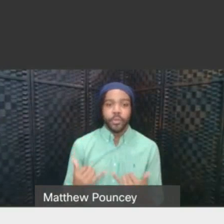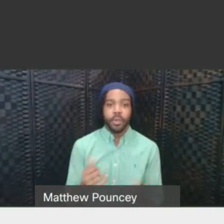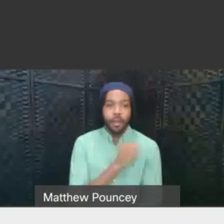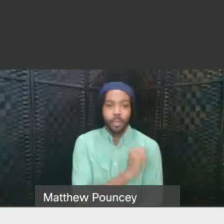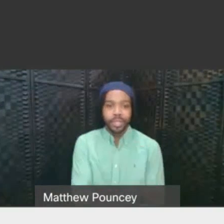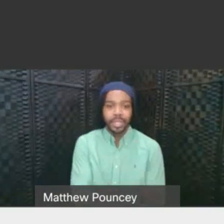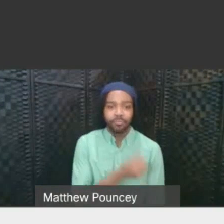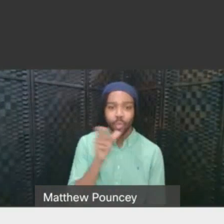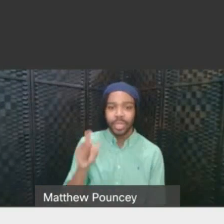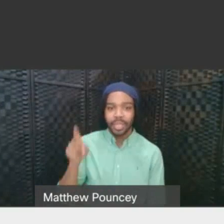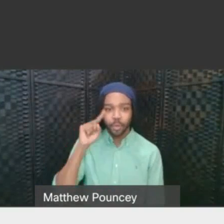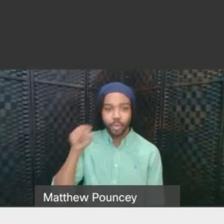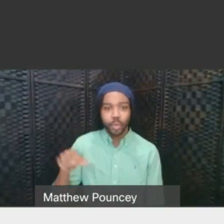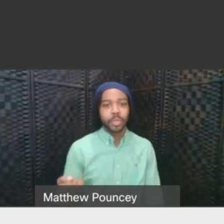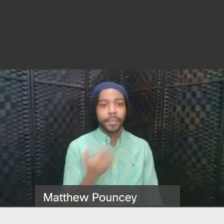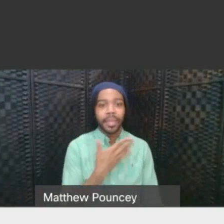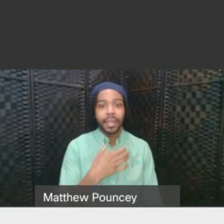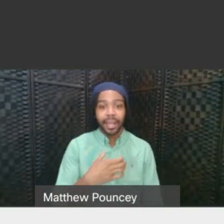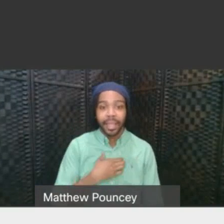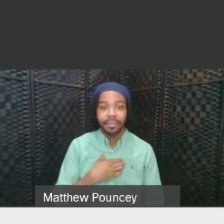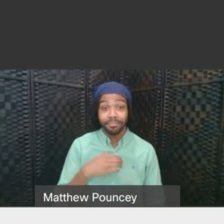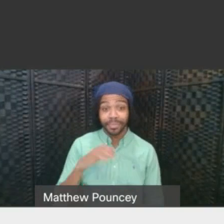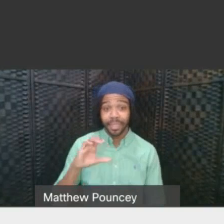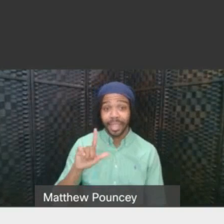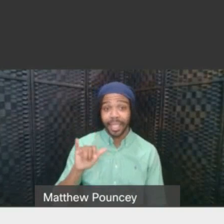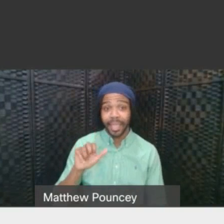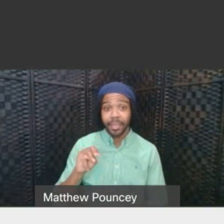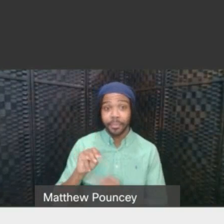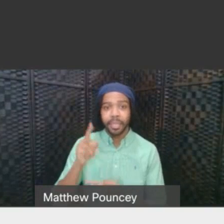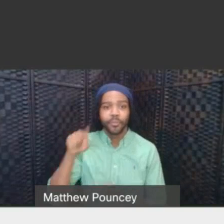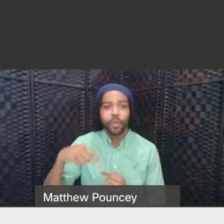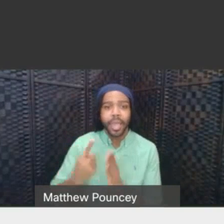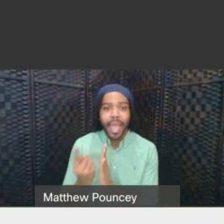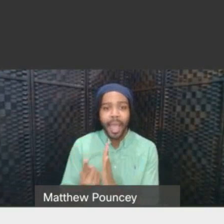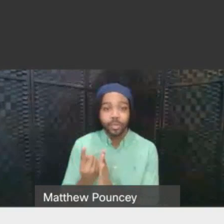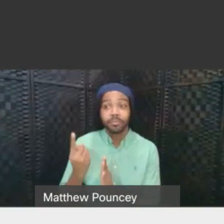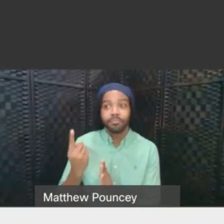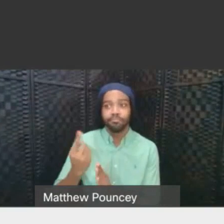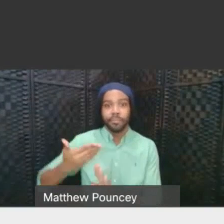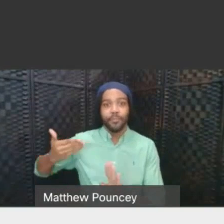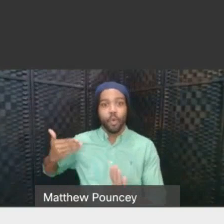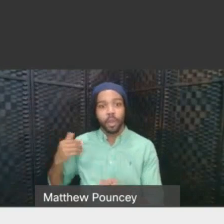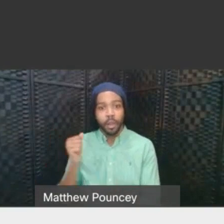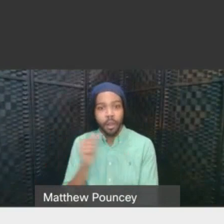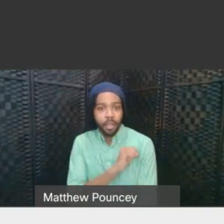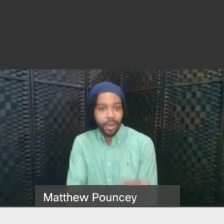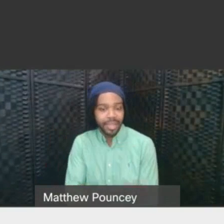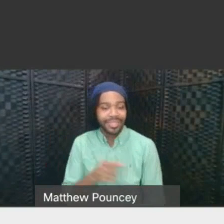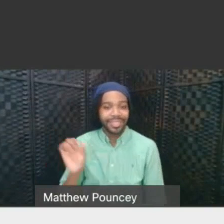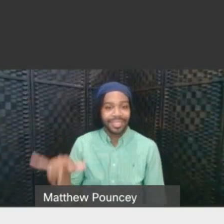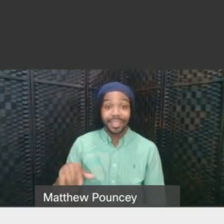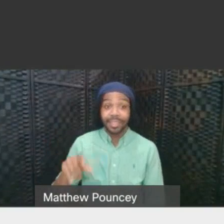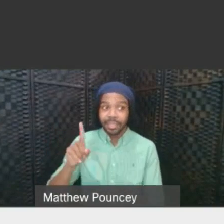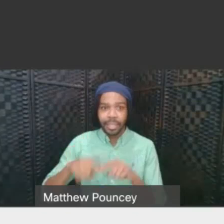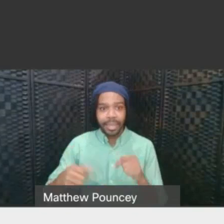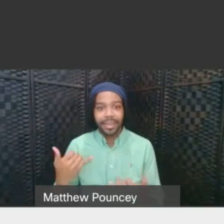authorization in order to submit a claim. The claim would be for the hours that had previously been authorized and that could not